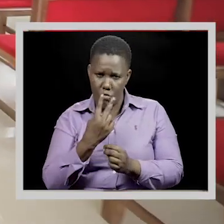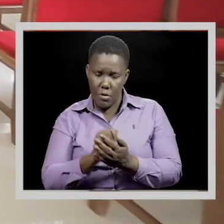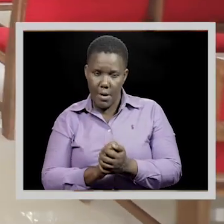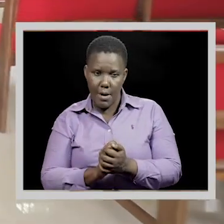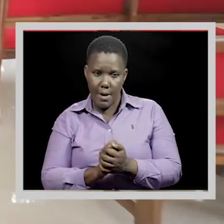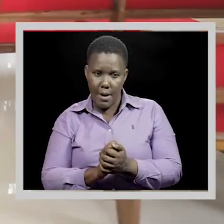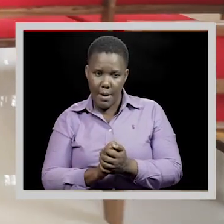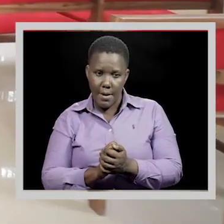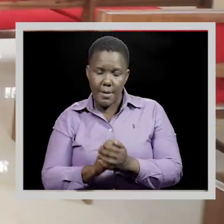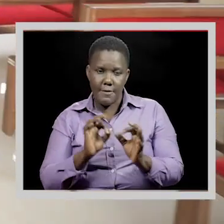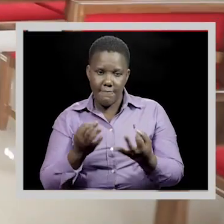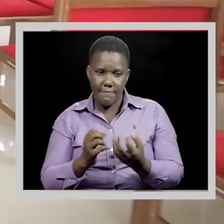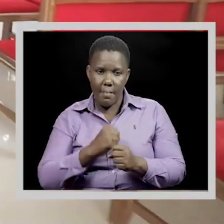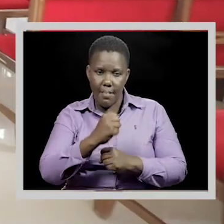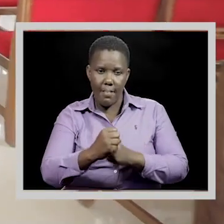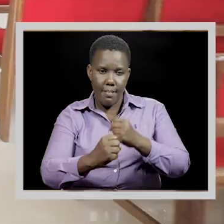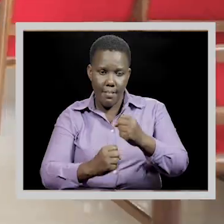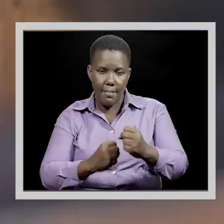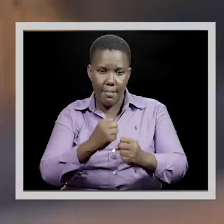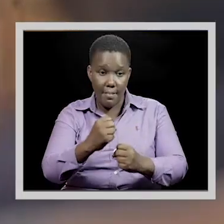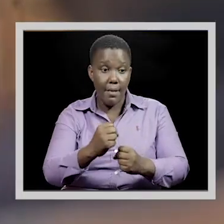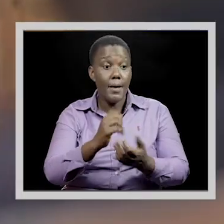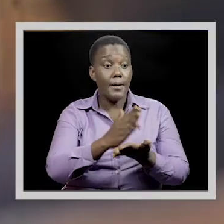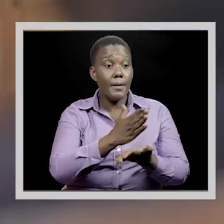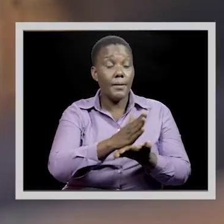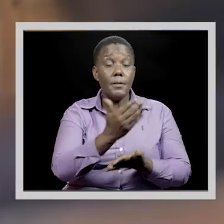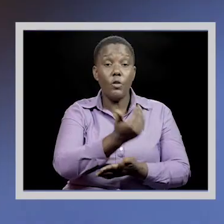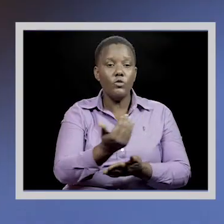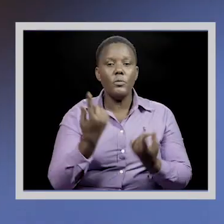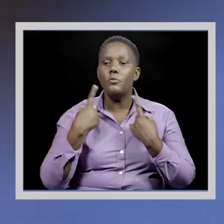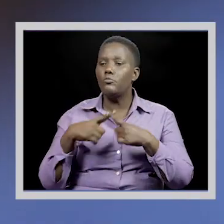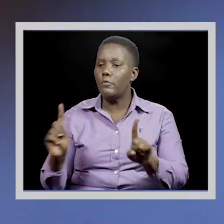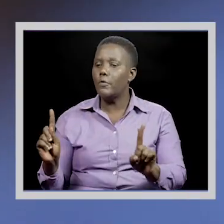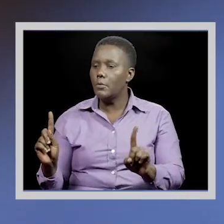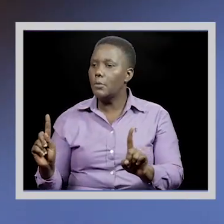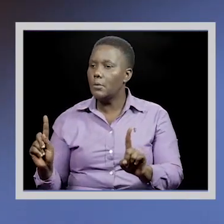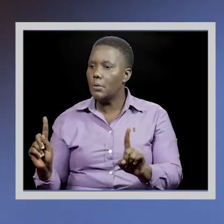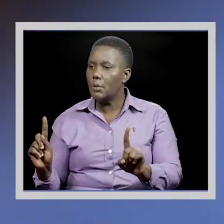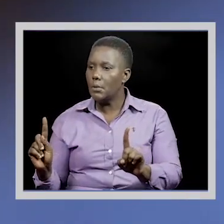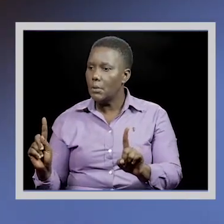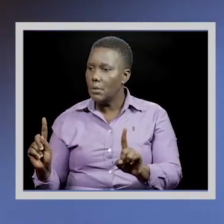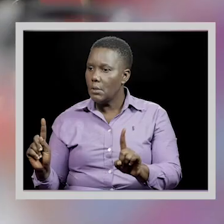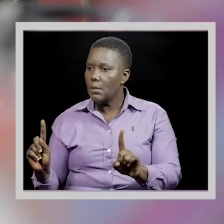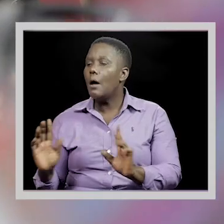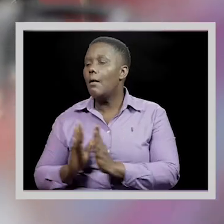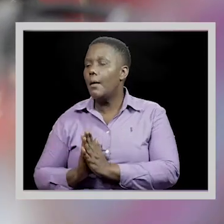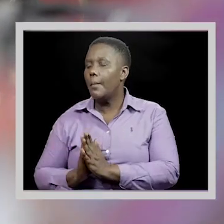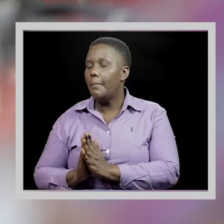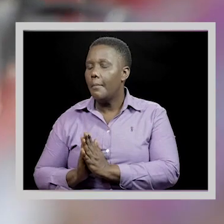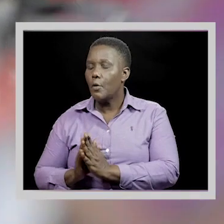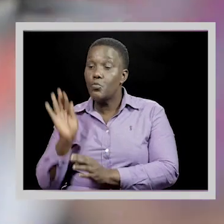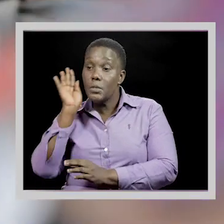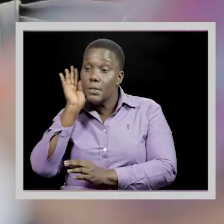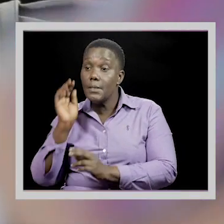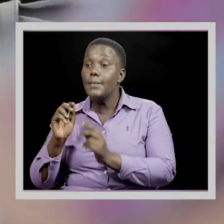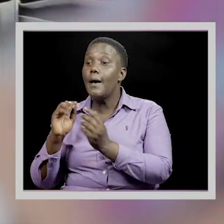procedures of handling cases involving children are quite different from the